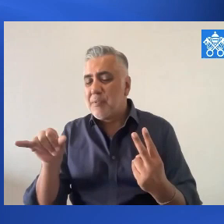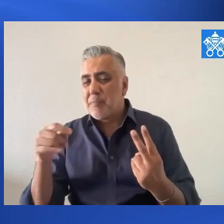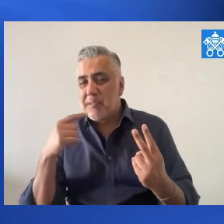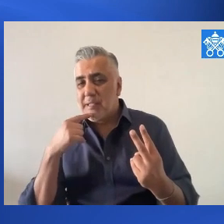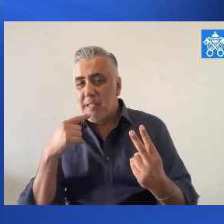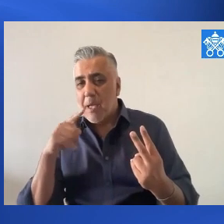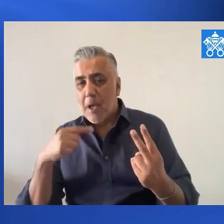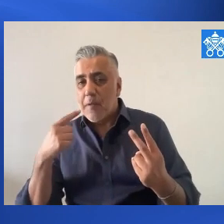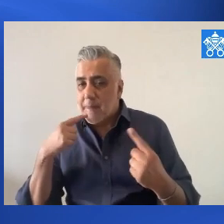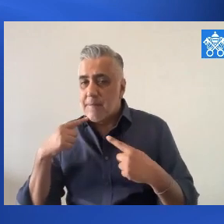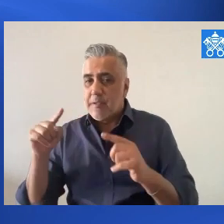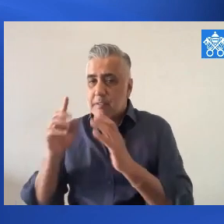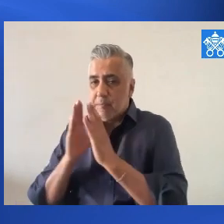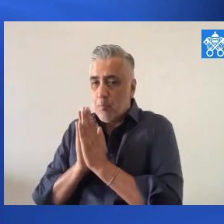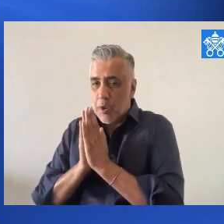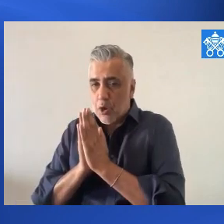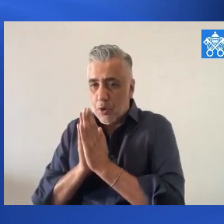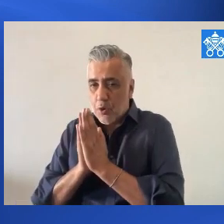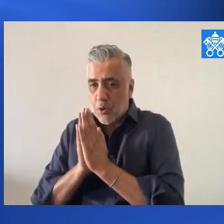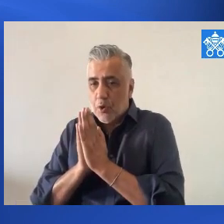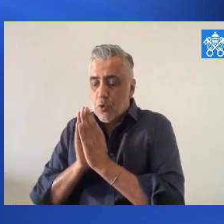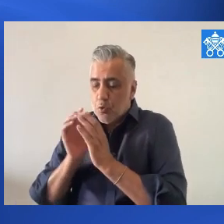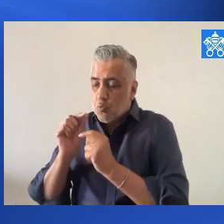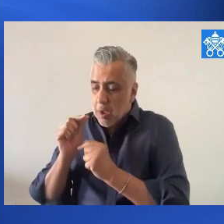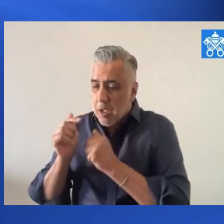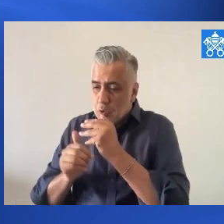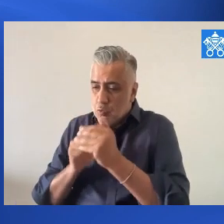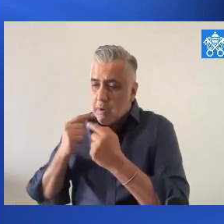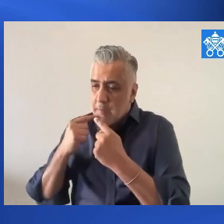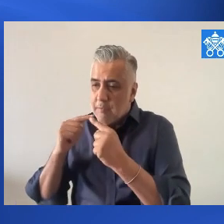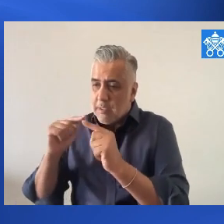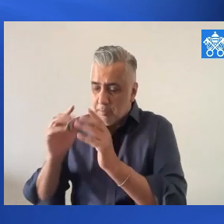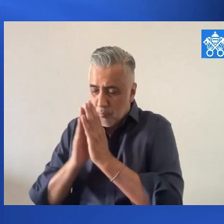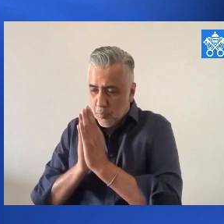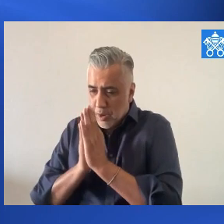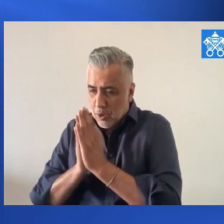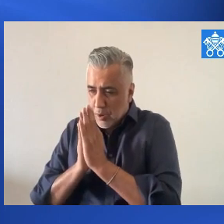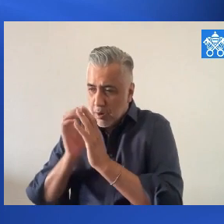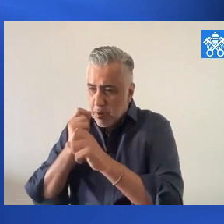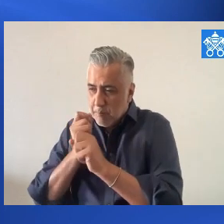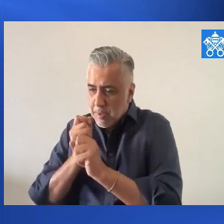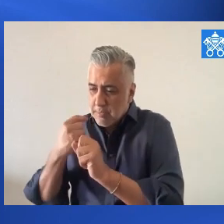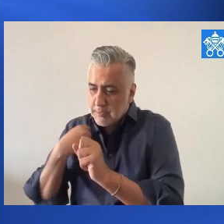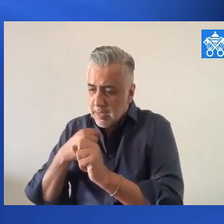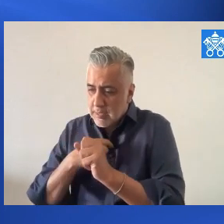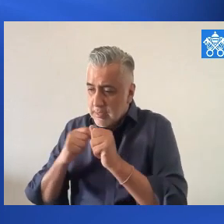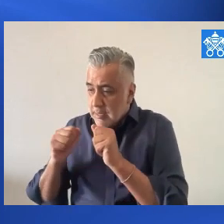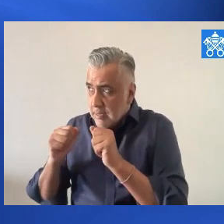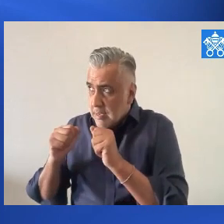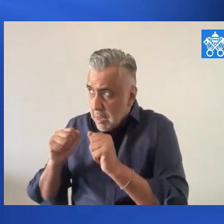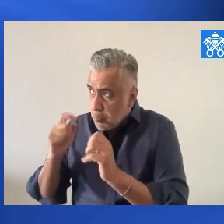Something similar can be said about affective prayer. In a gradual but effective way, it makes